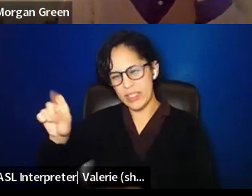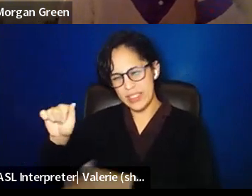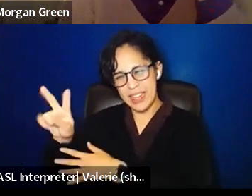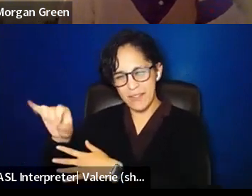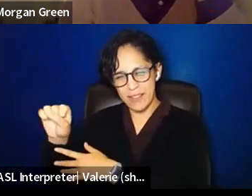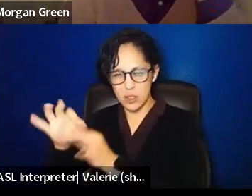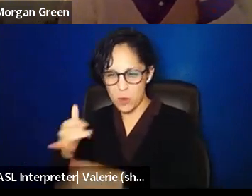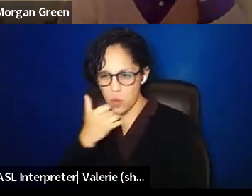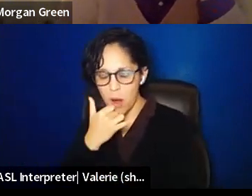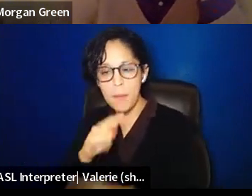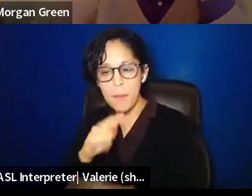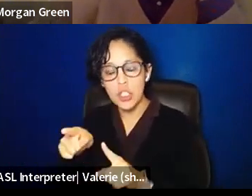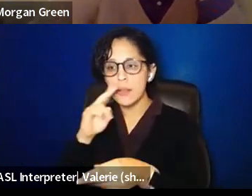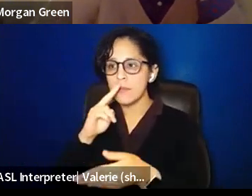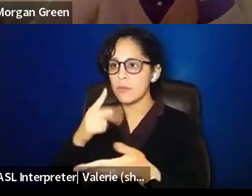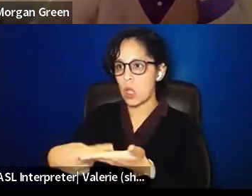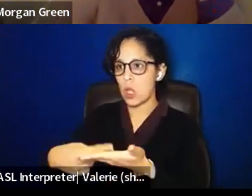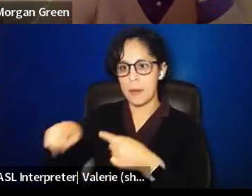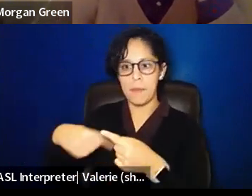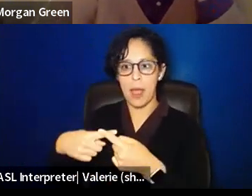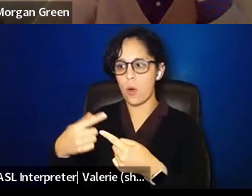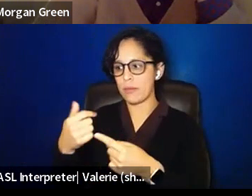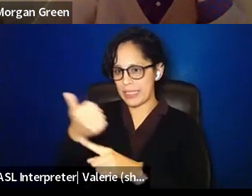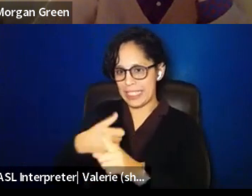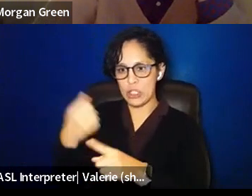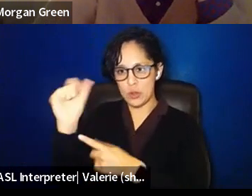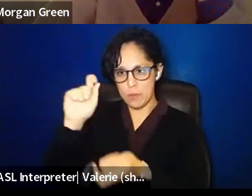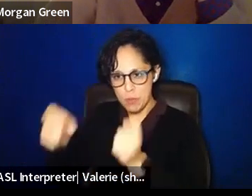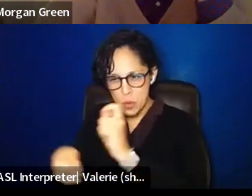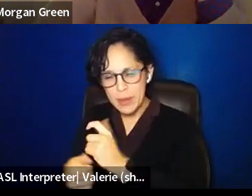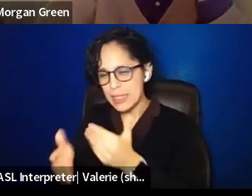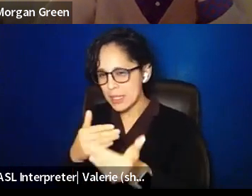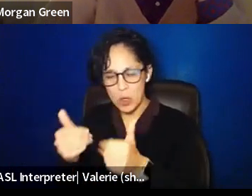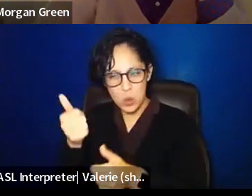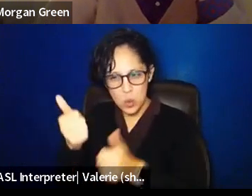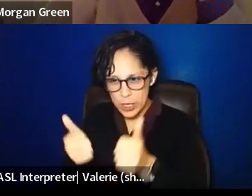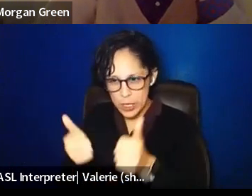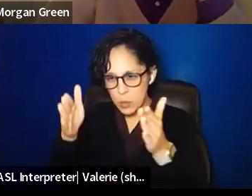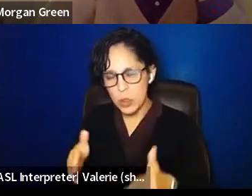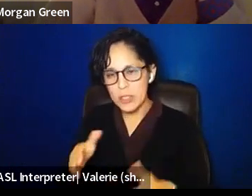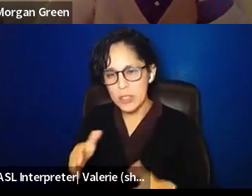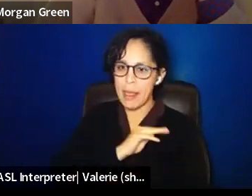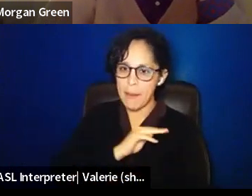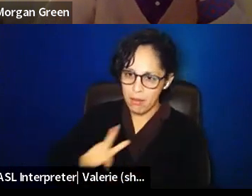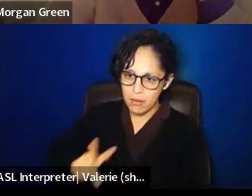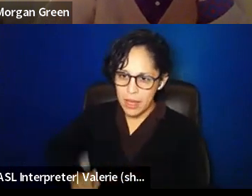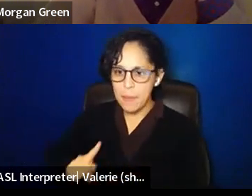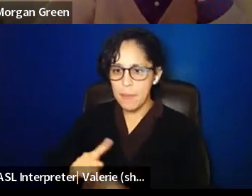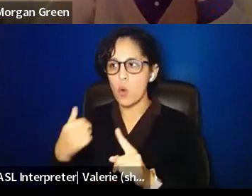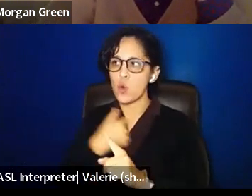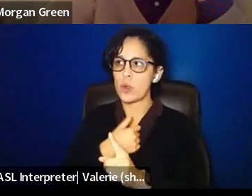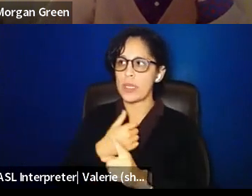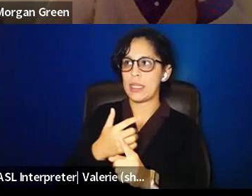all movements, you know, whether it's Dr. King or whomever, that we tend to look at it retrospectively